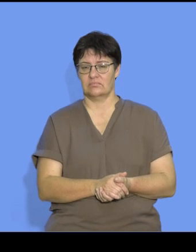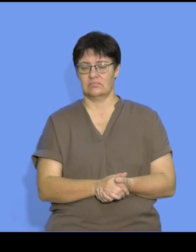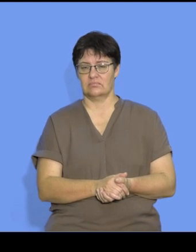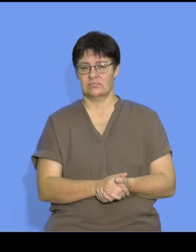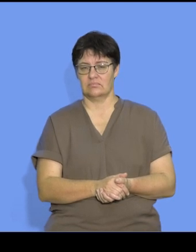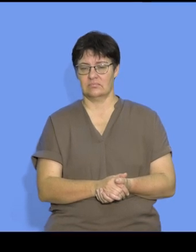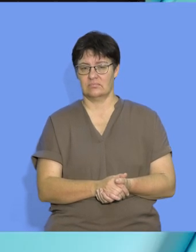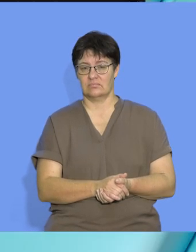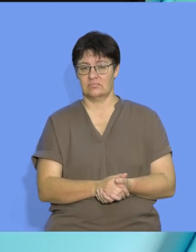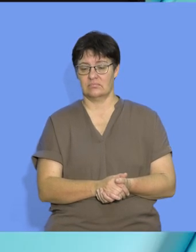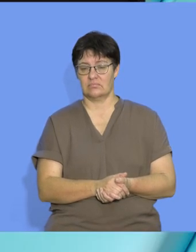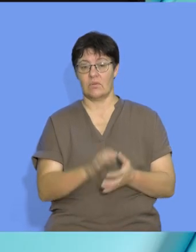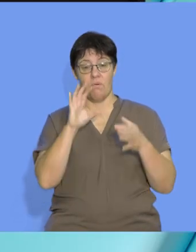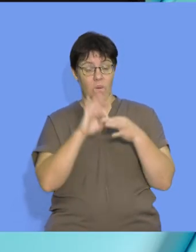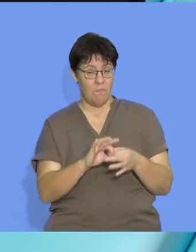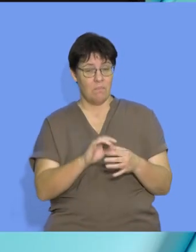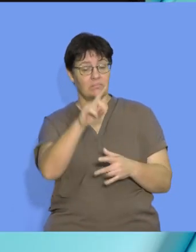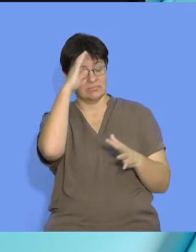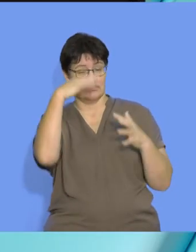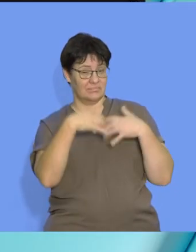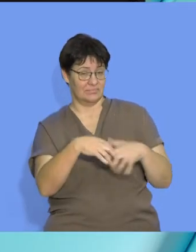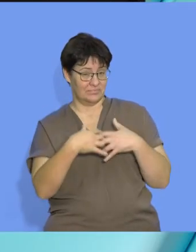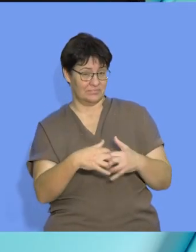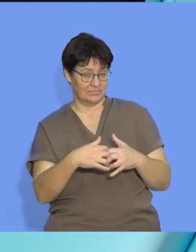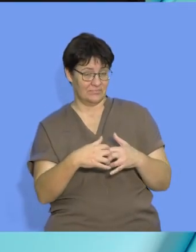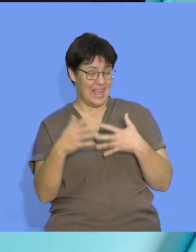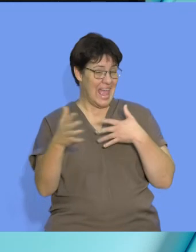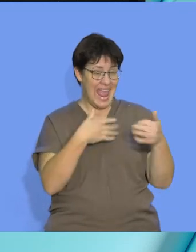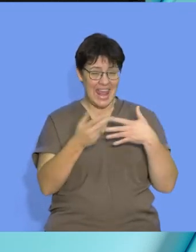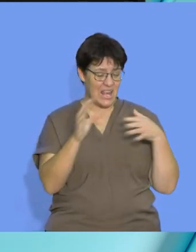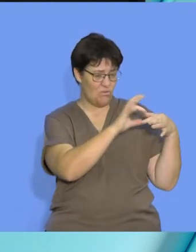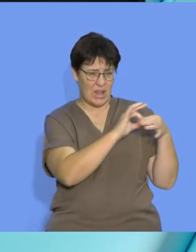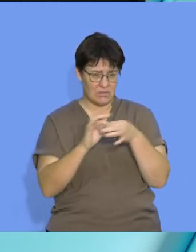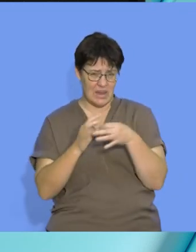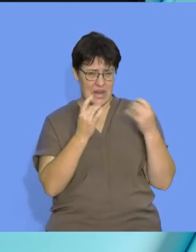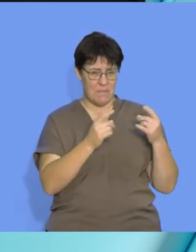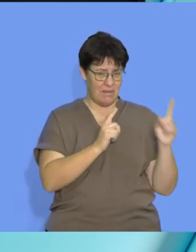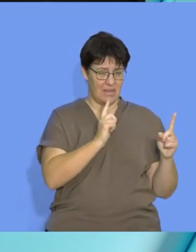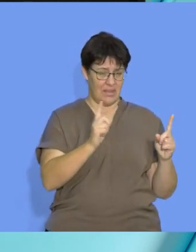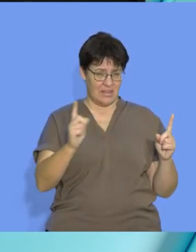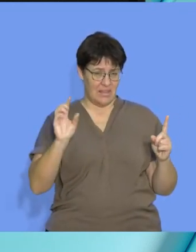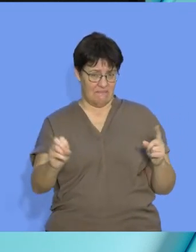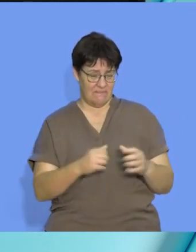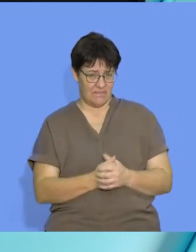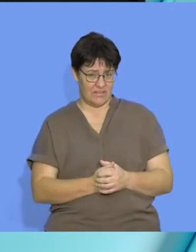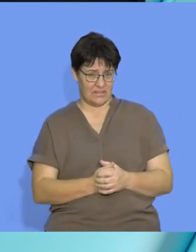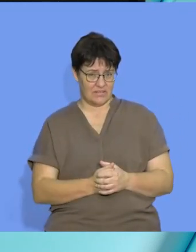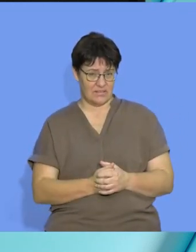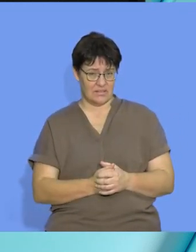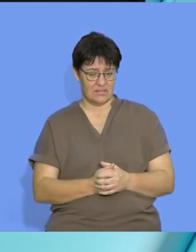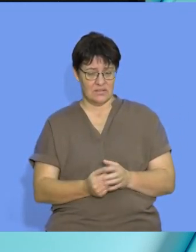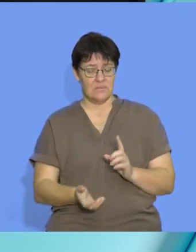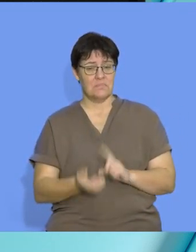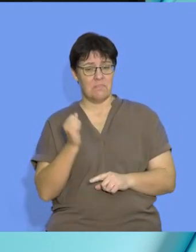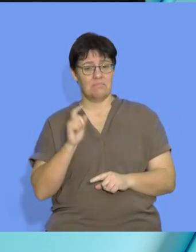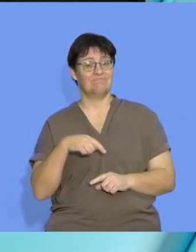And at home, I want you to think, are there any sorts of relationships between these numbers? could I ask you to find the next